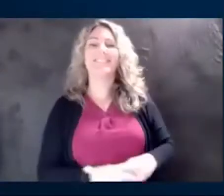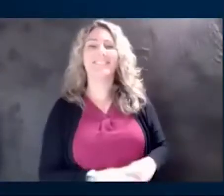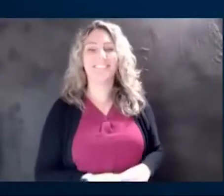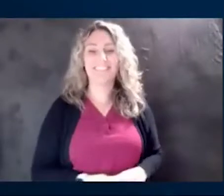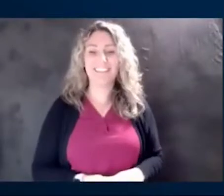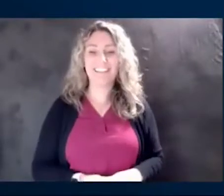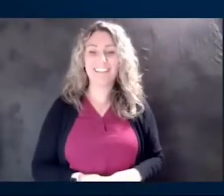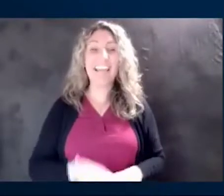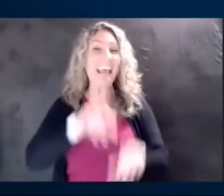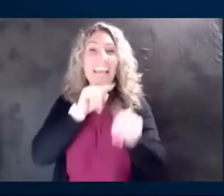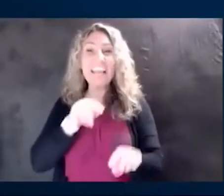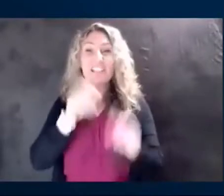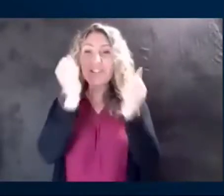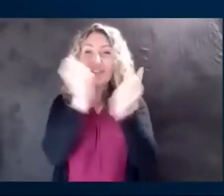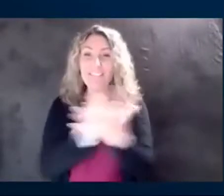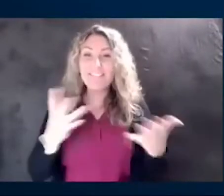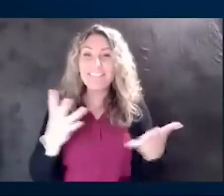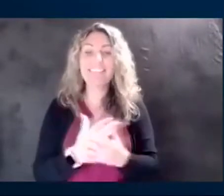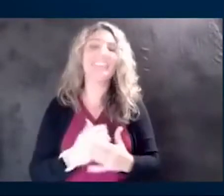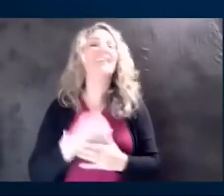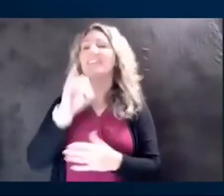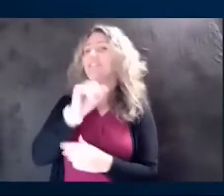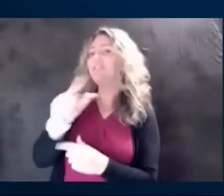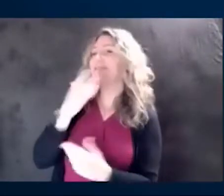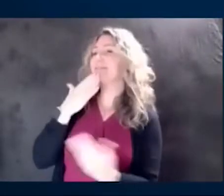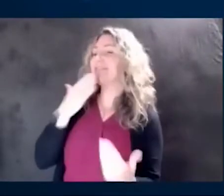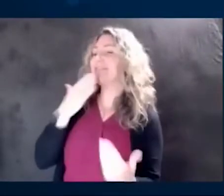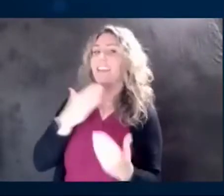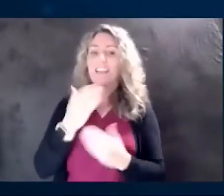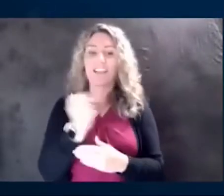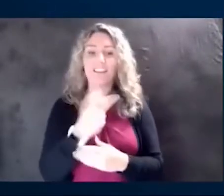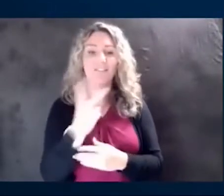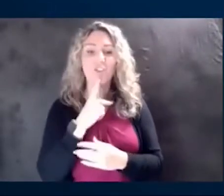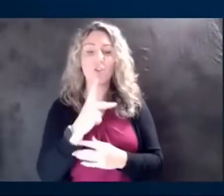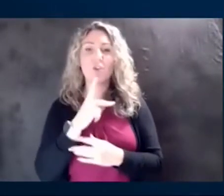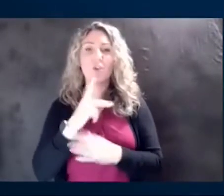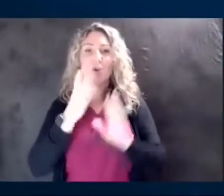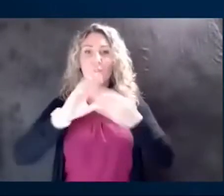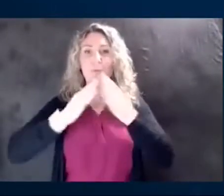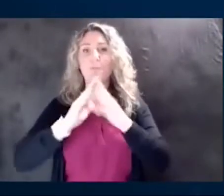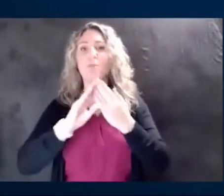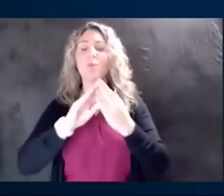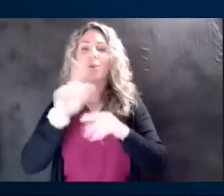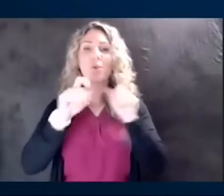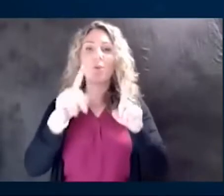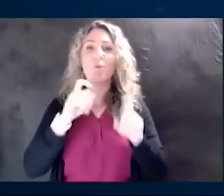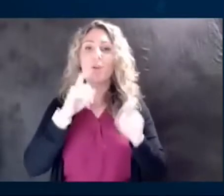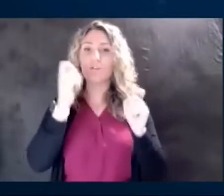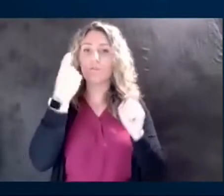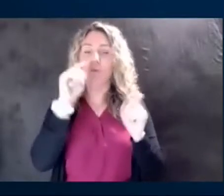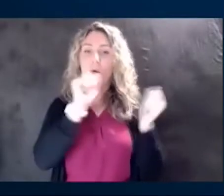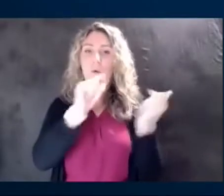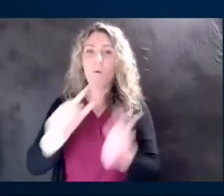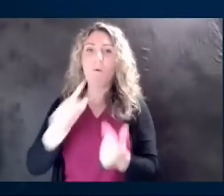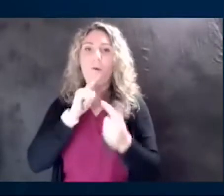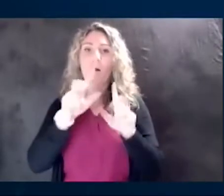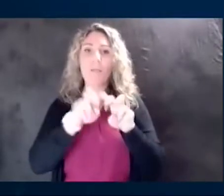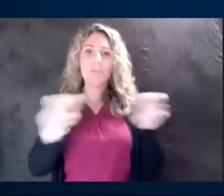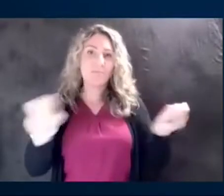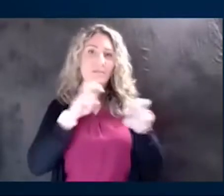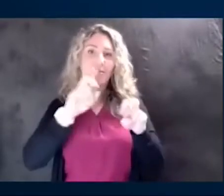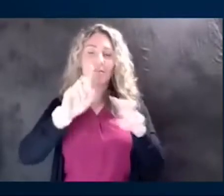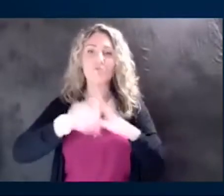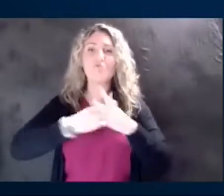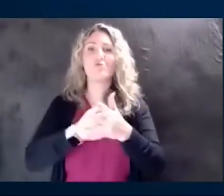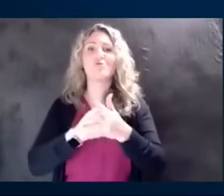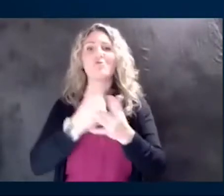everything. Jill, thank you. I do have a few quick community questions actually for all of our panel today. I'll start with Dr. Hawkinson, sticking with